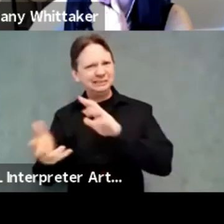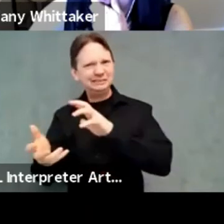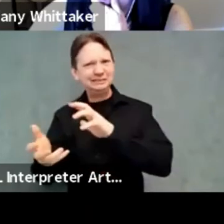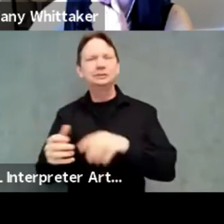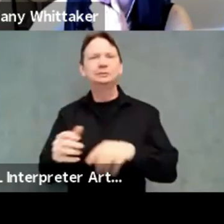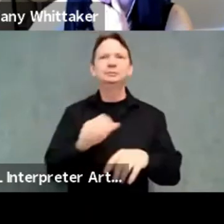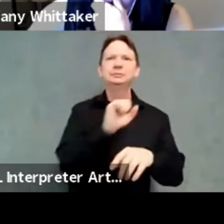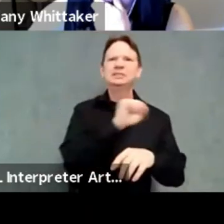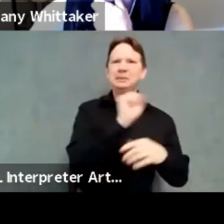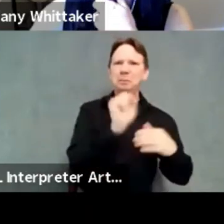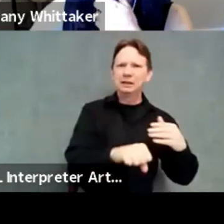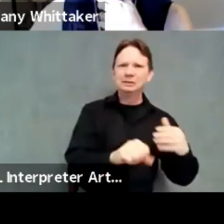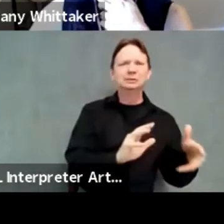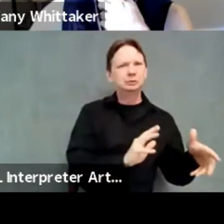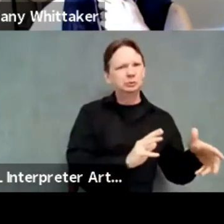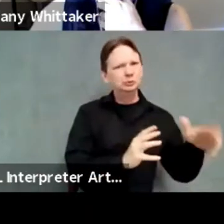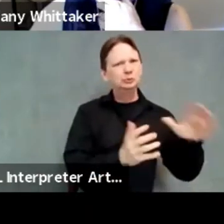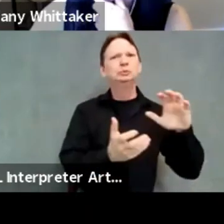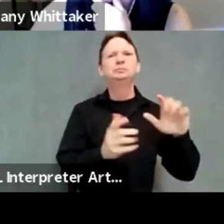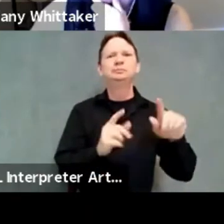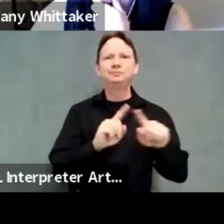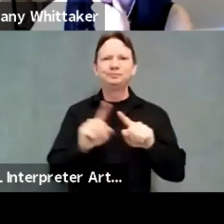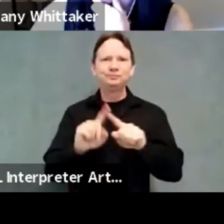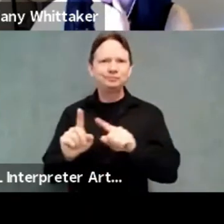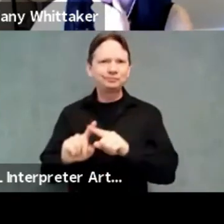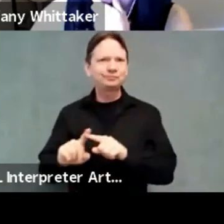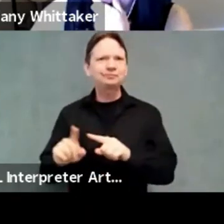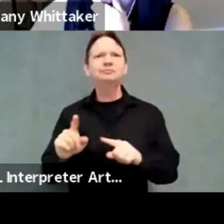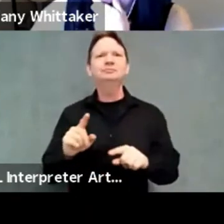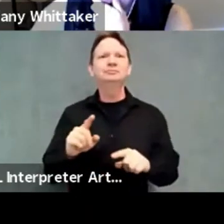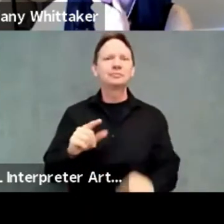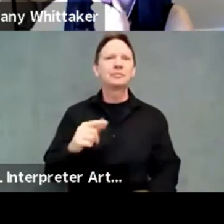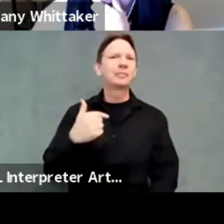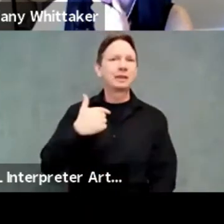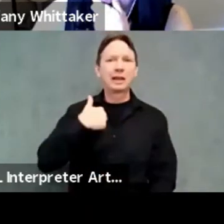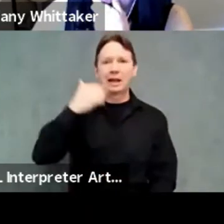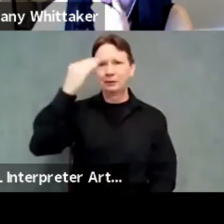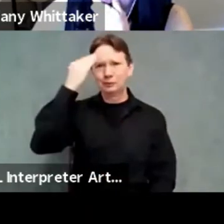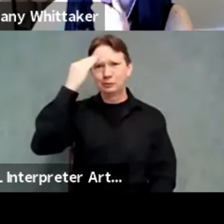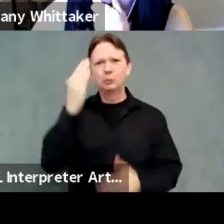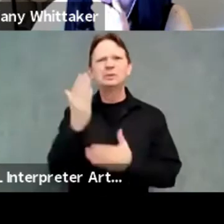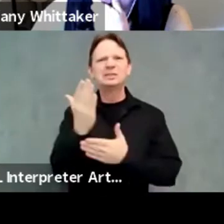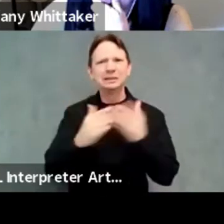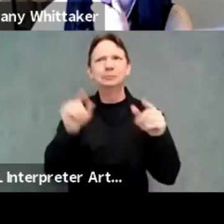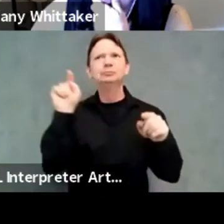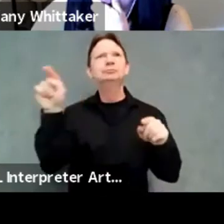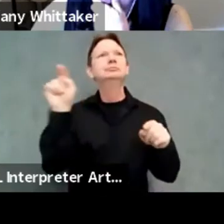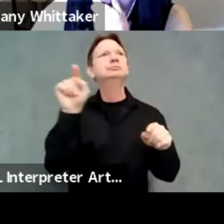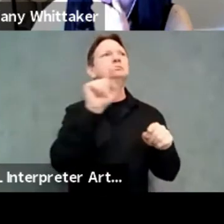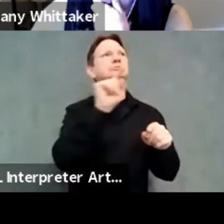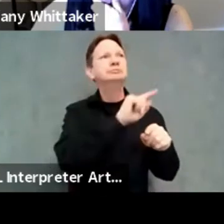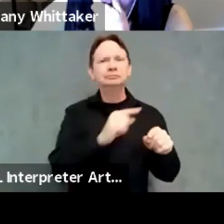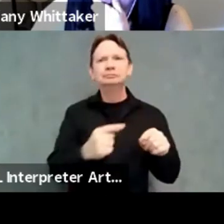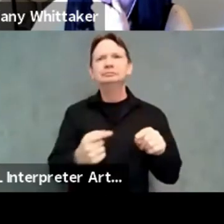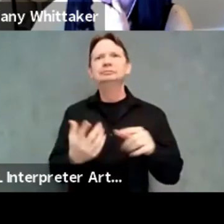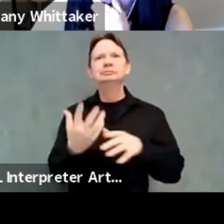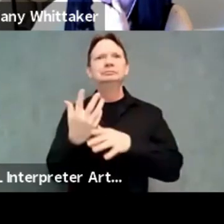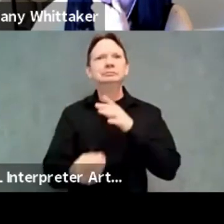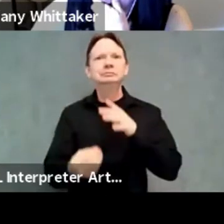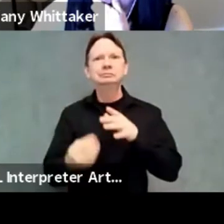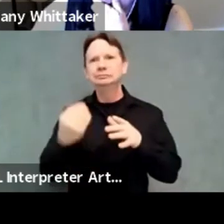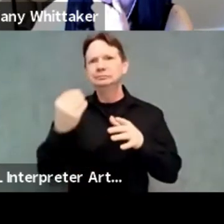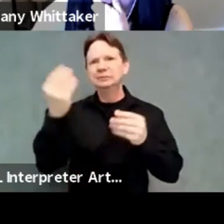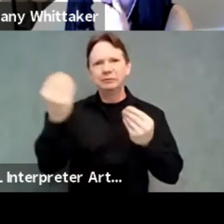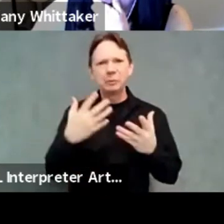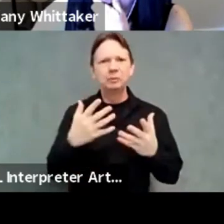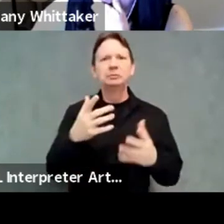sometimes didn't get noticed. I know a couple of people missed election result emails. So if there's anything you don't know and you need help on, just email